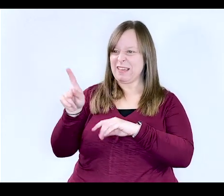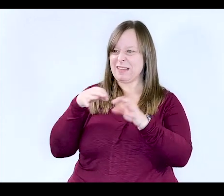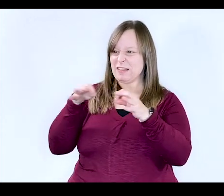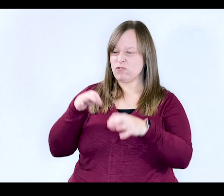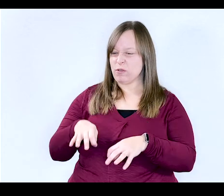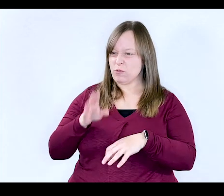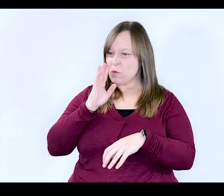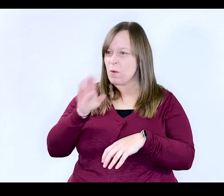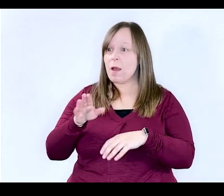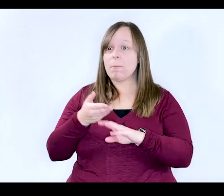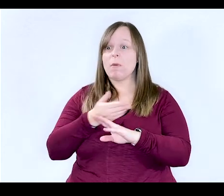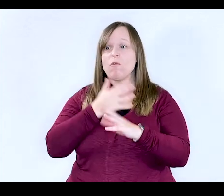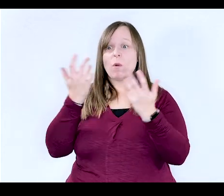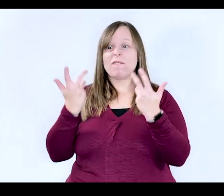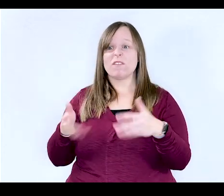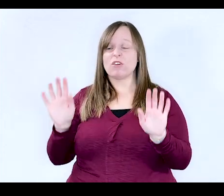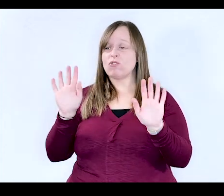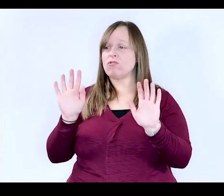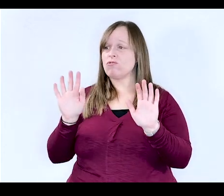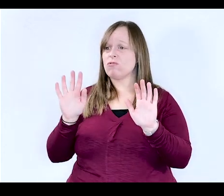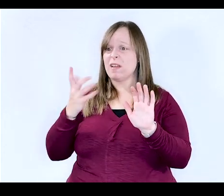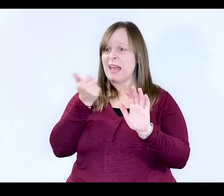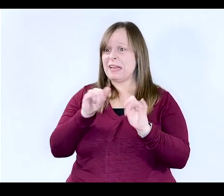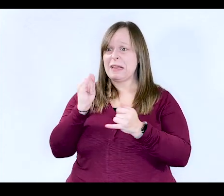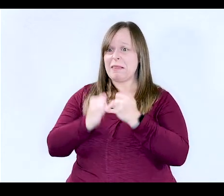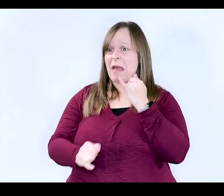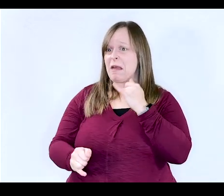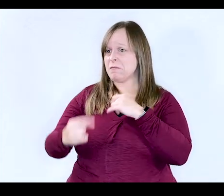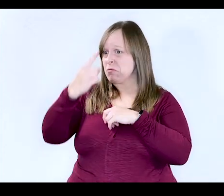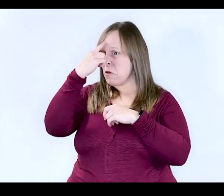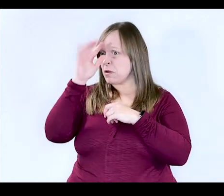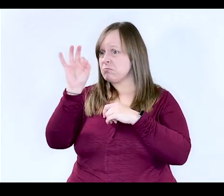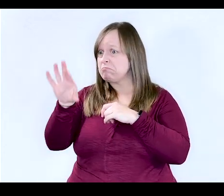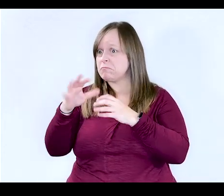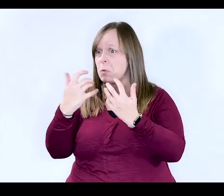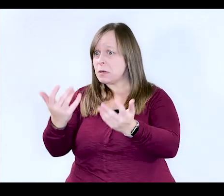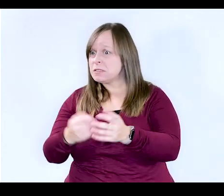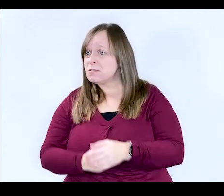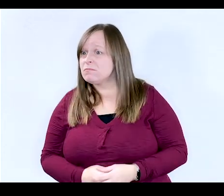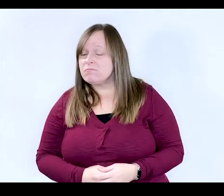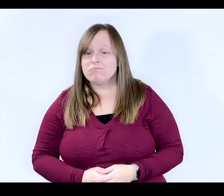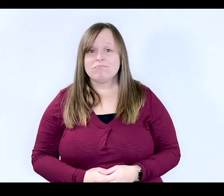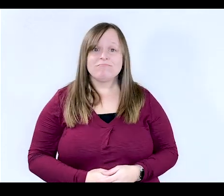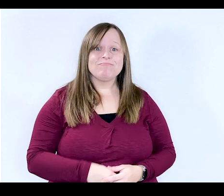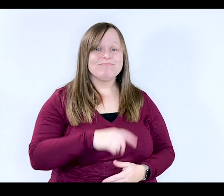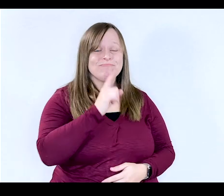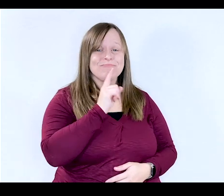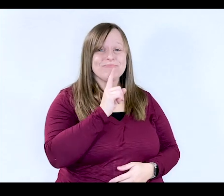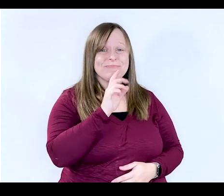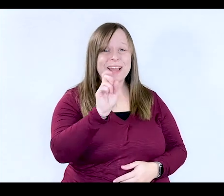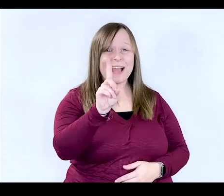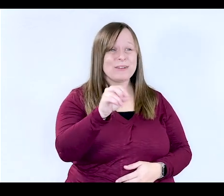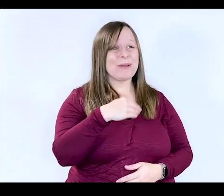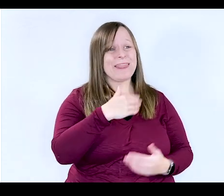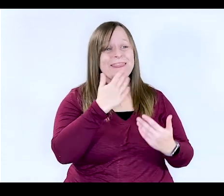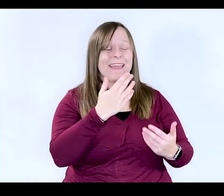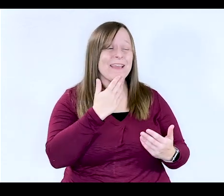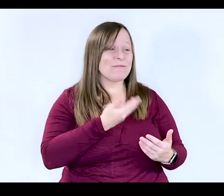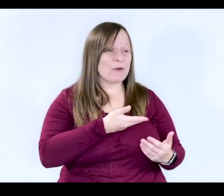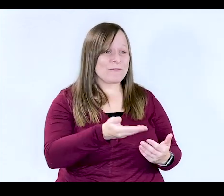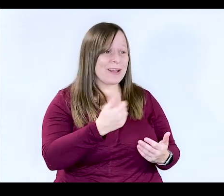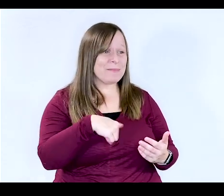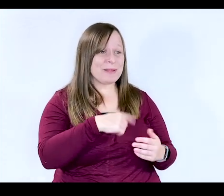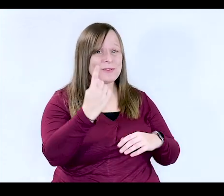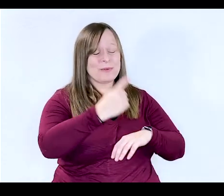this podcast. But before we sign off, do you have any final thoughts for our audience? I do, Katrin, and thank you again